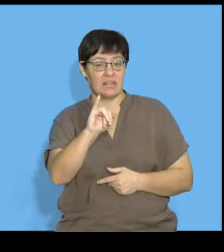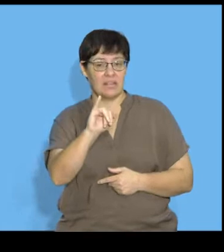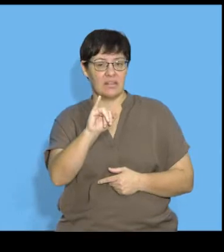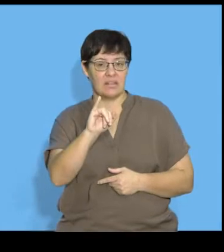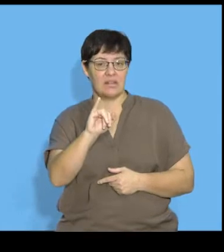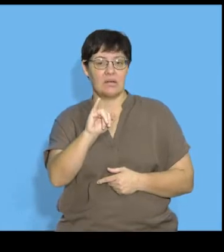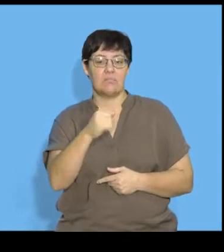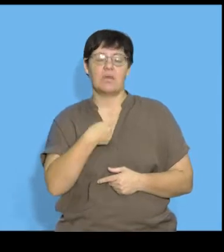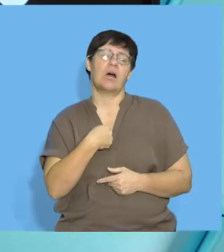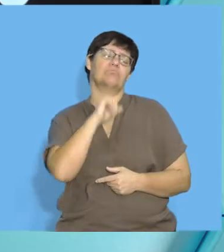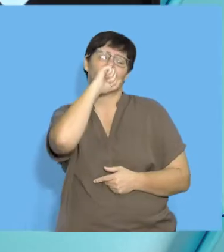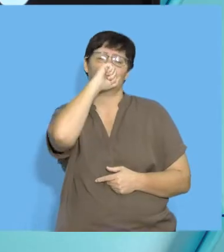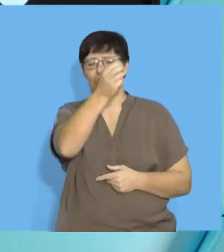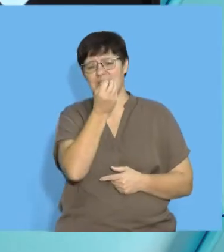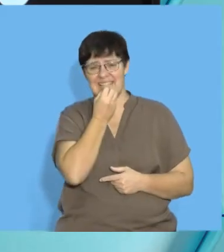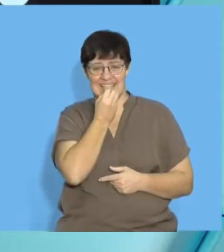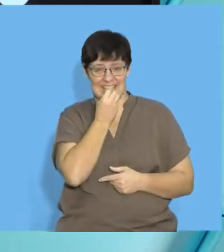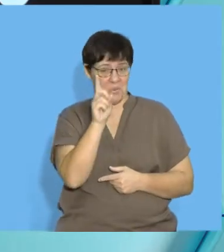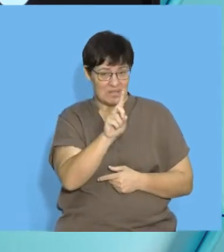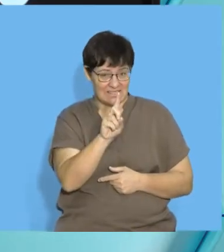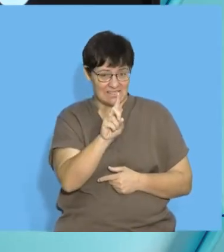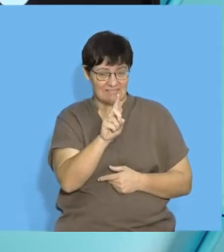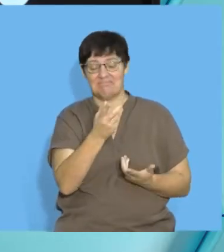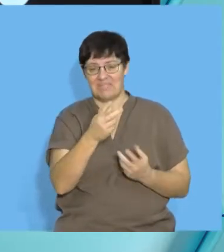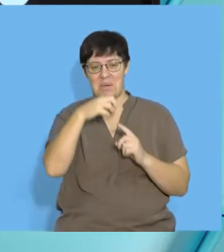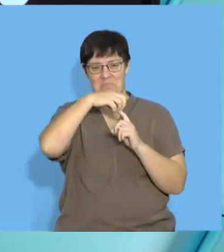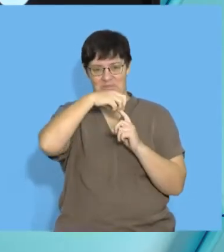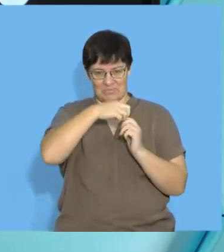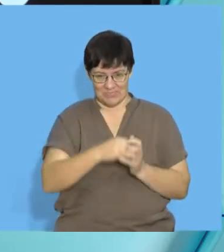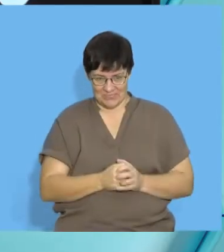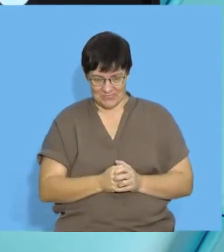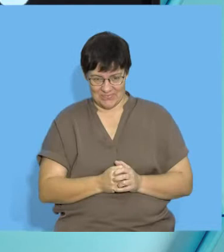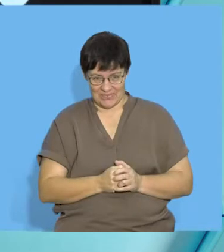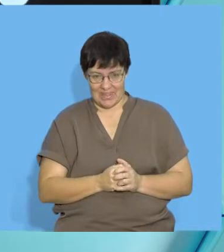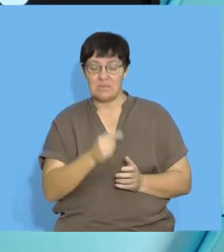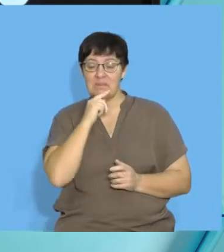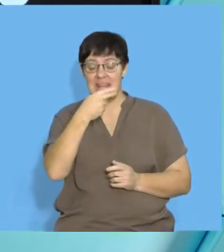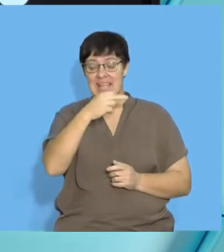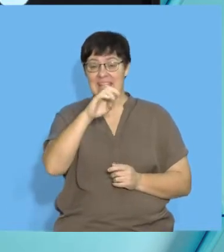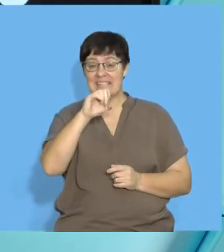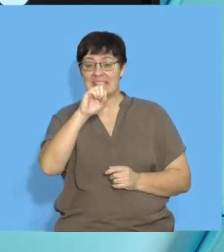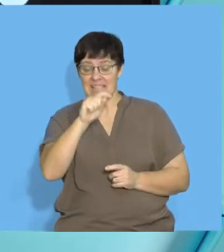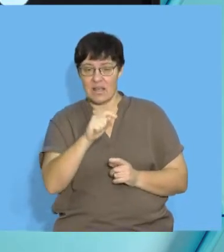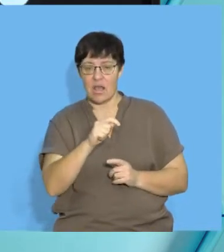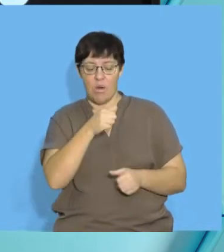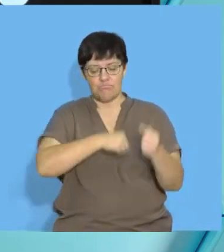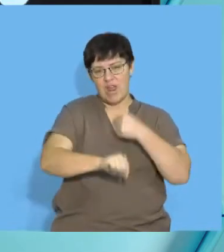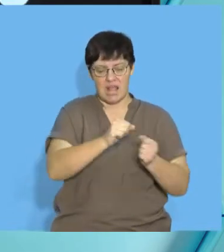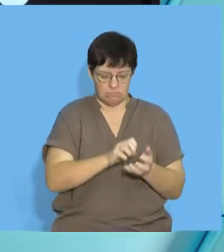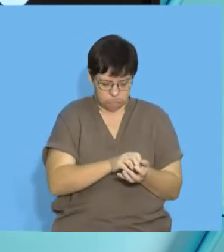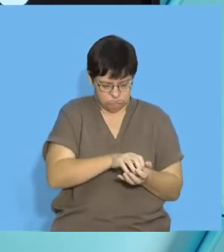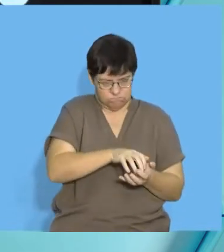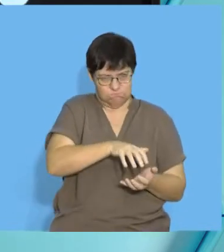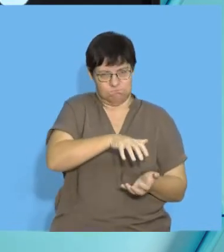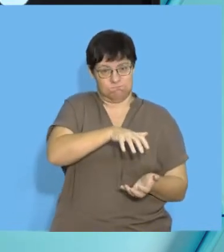eat fungi, and fungi is mushrooms, right? And we use yeast when we bake bread. But also remember what